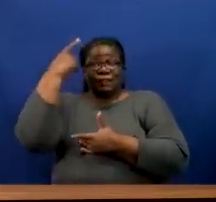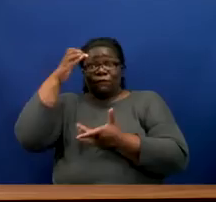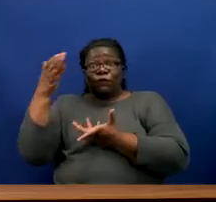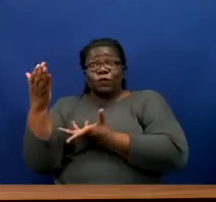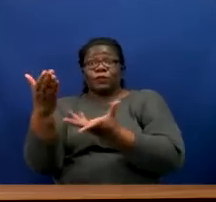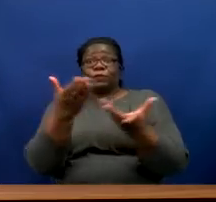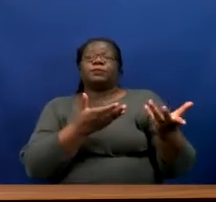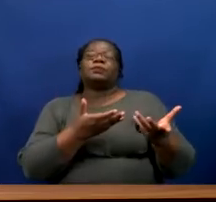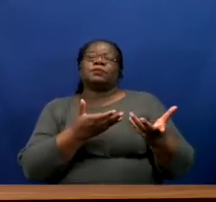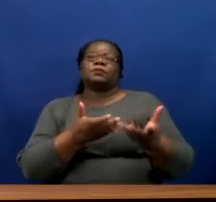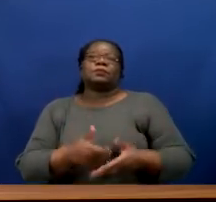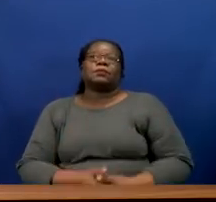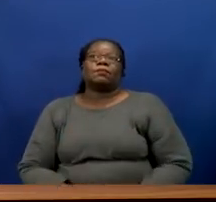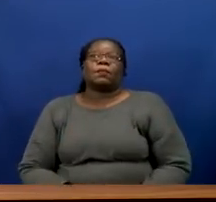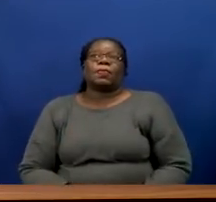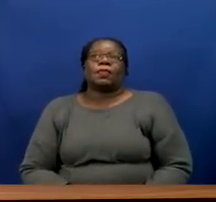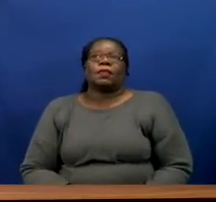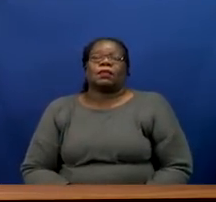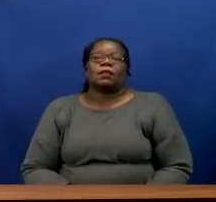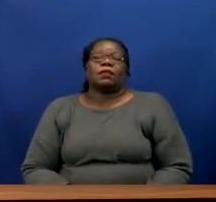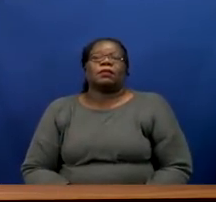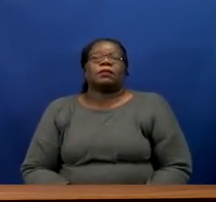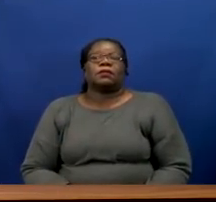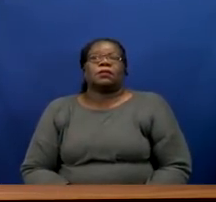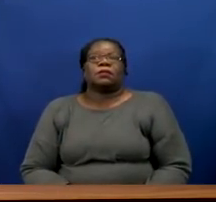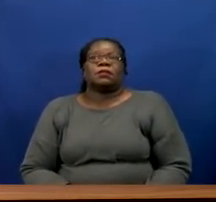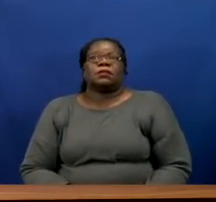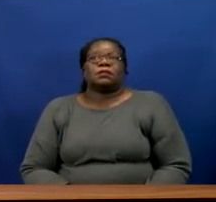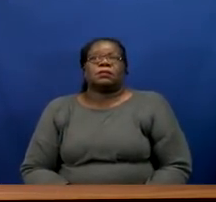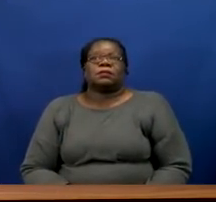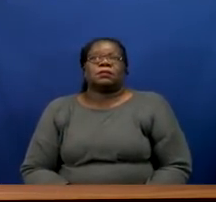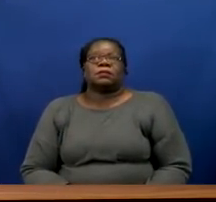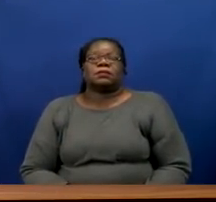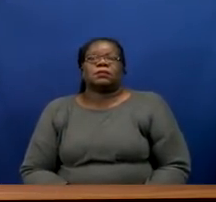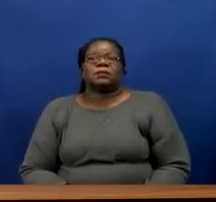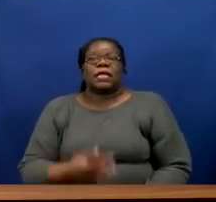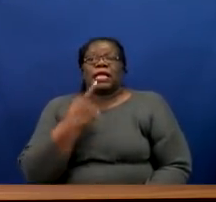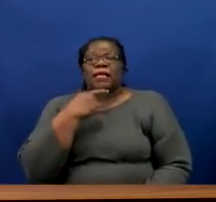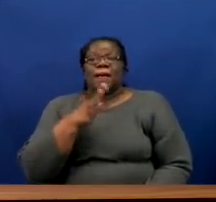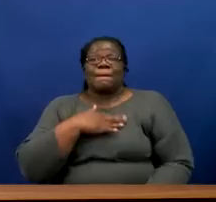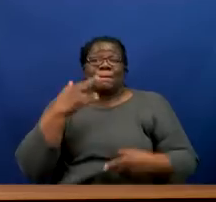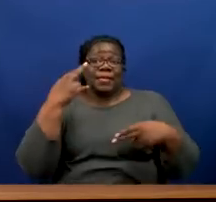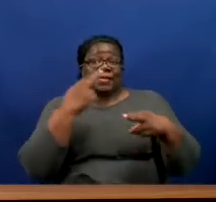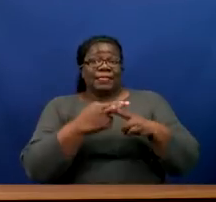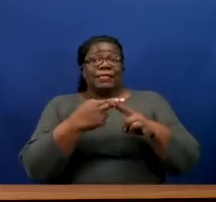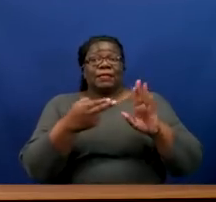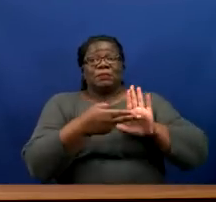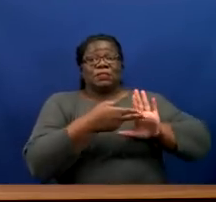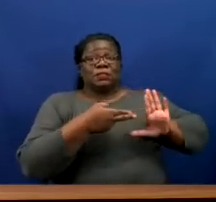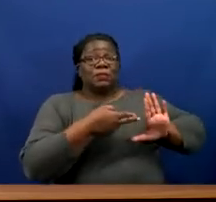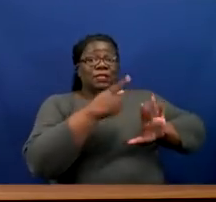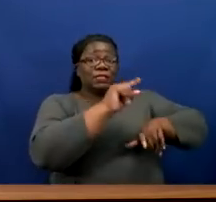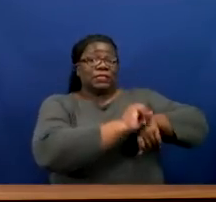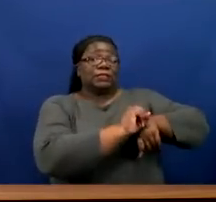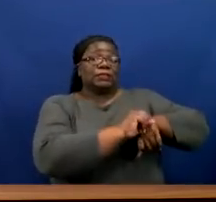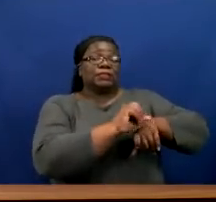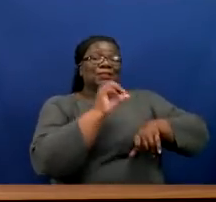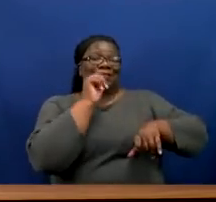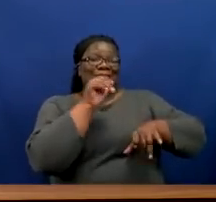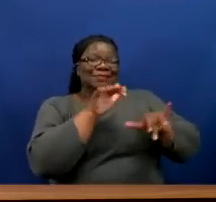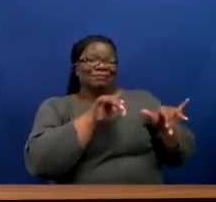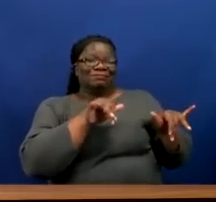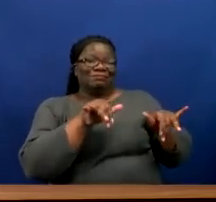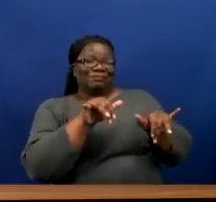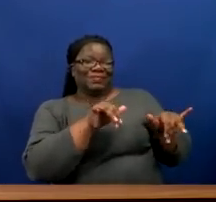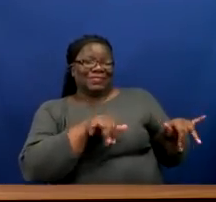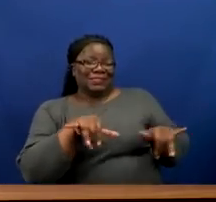you. All right. He says, I'm putting my name there. I've chosen this place. So don't treat this place any